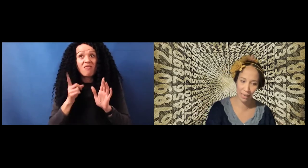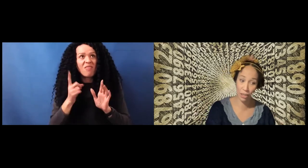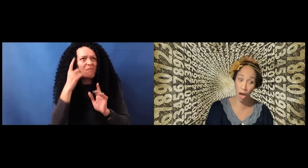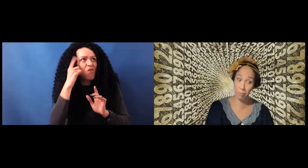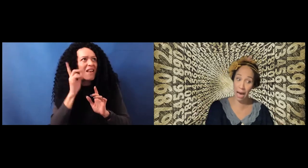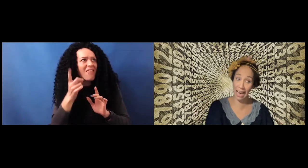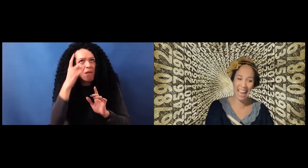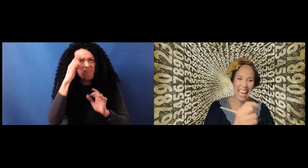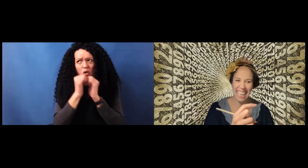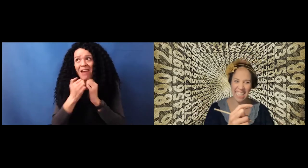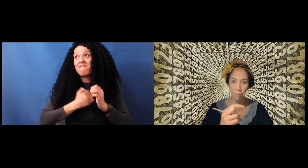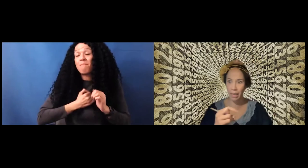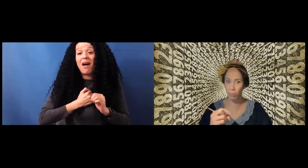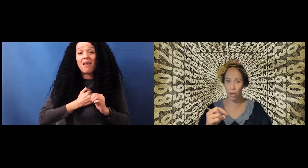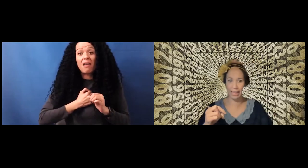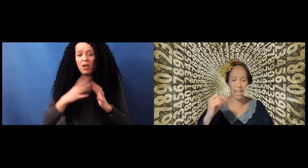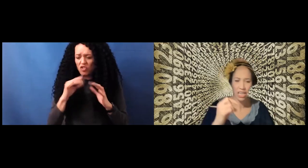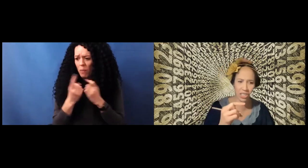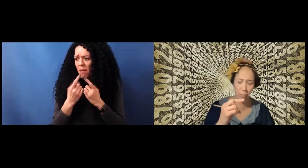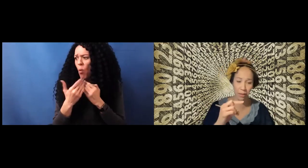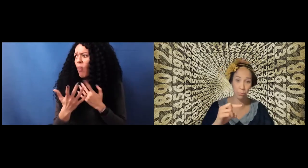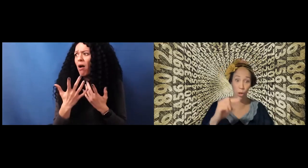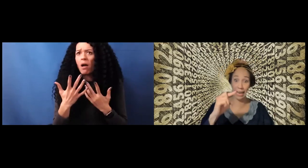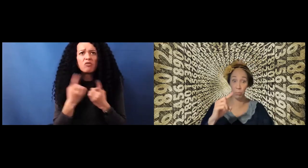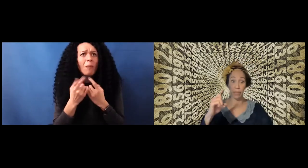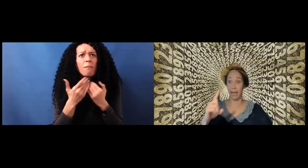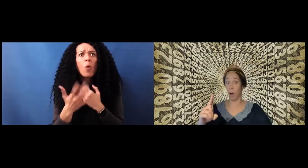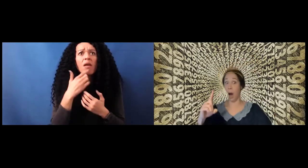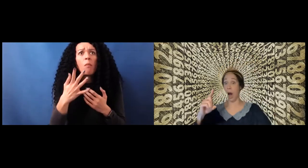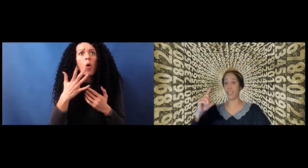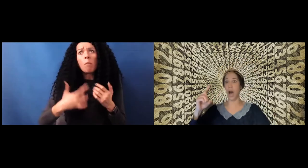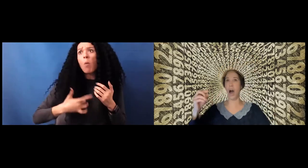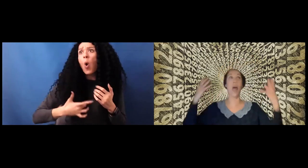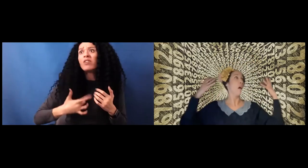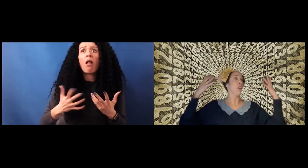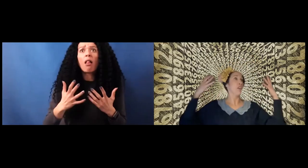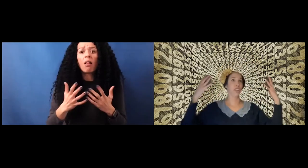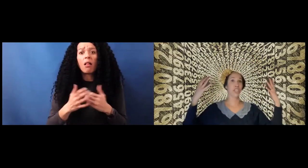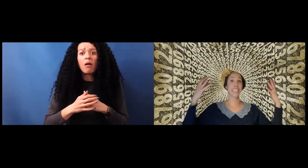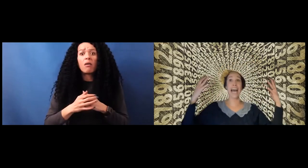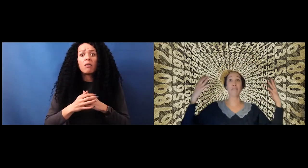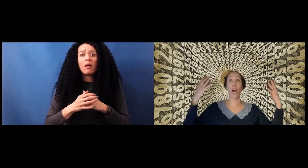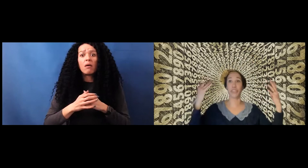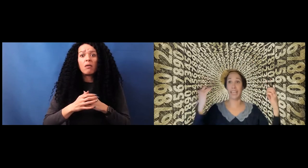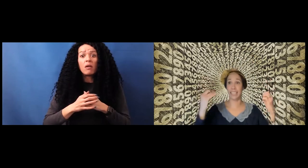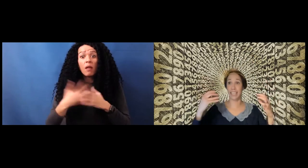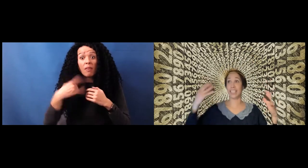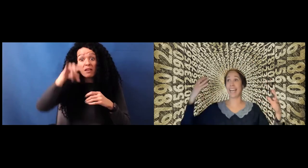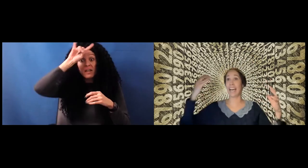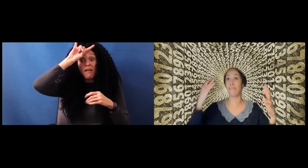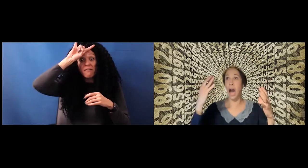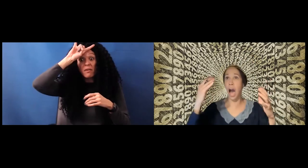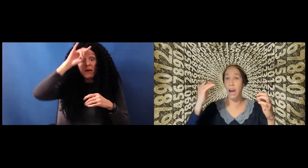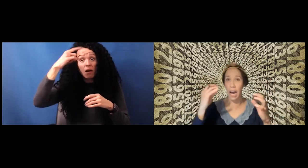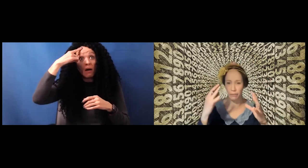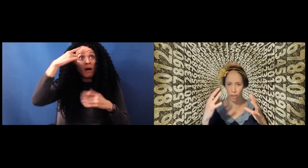That brain of mine, is something more than mortal. The devil's in it